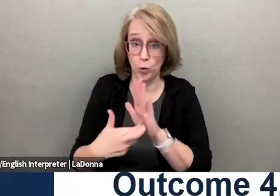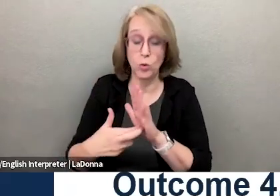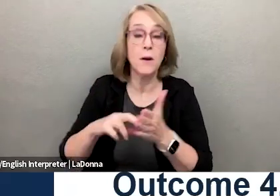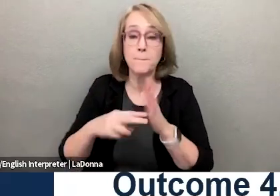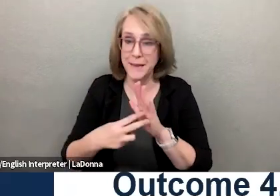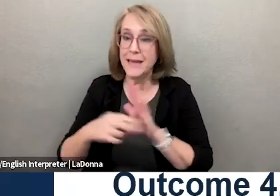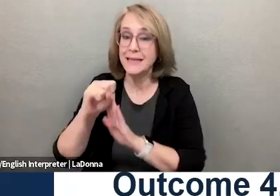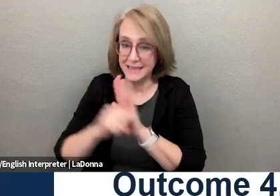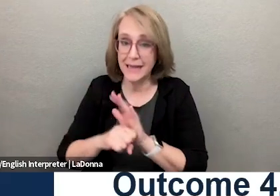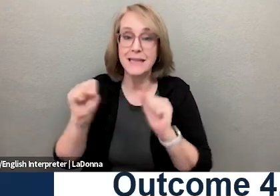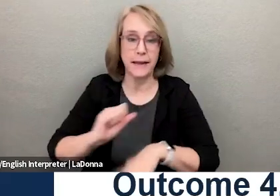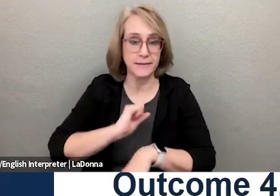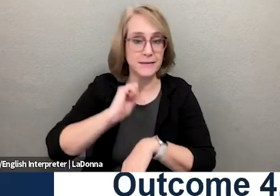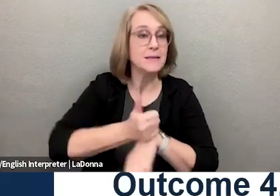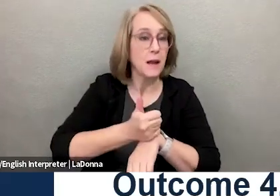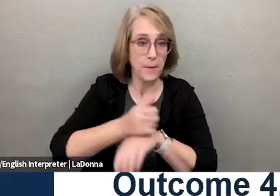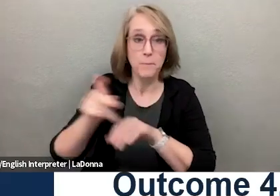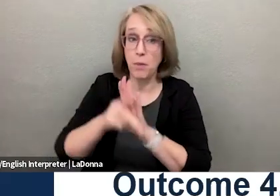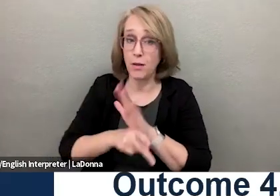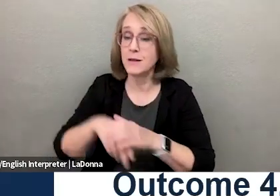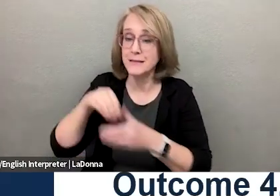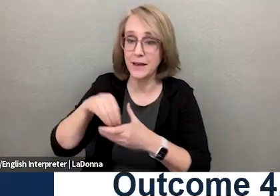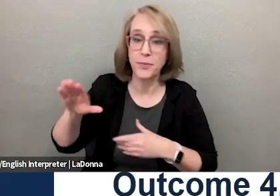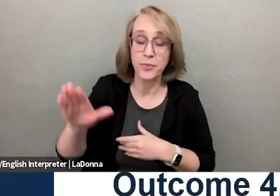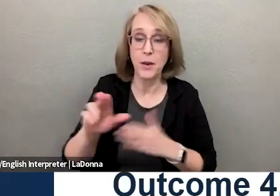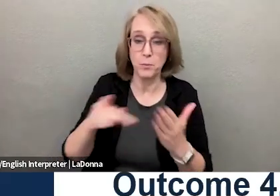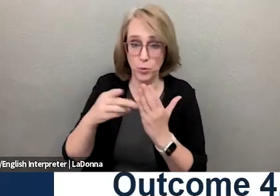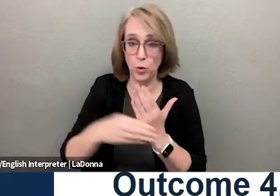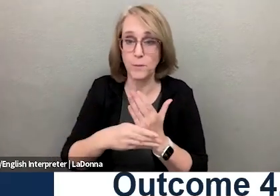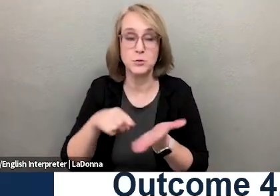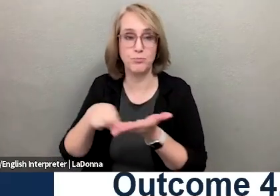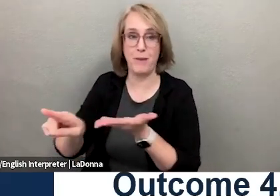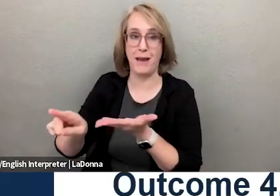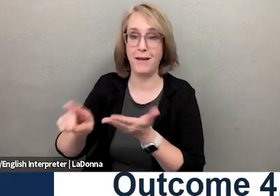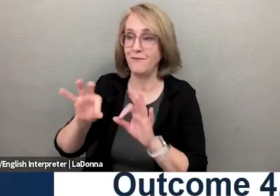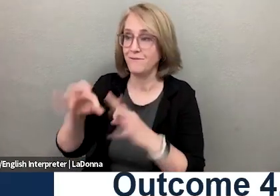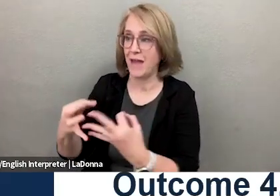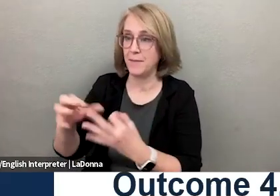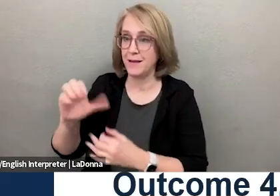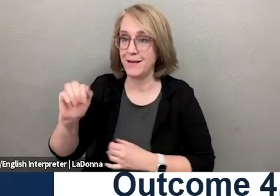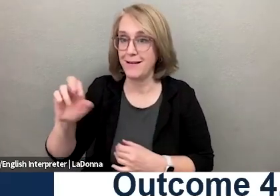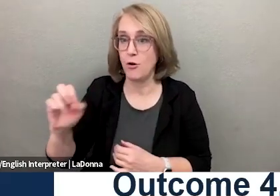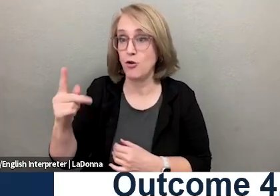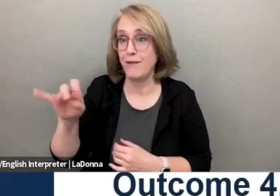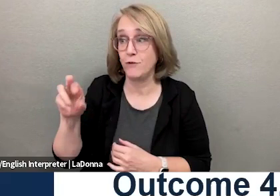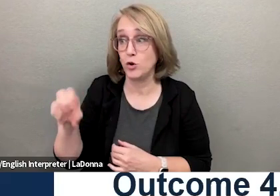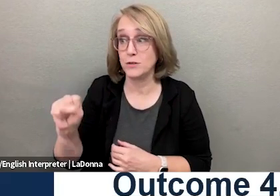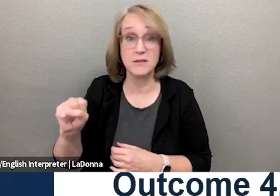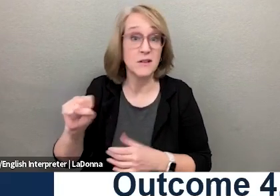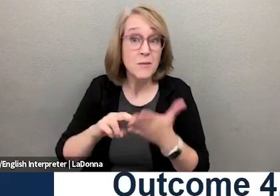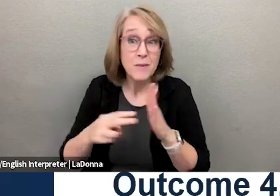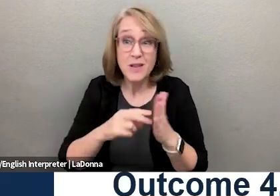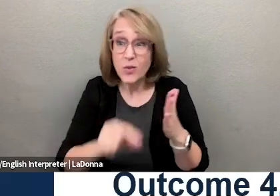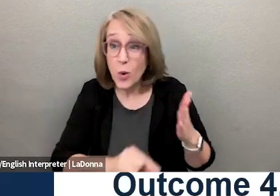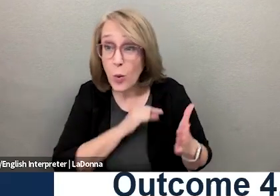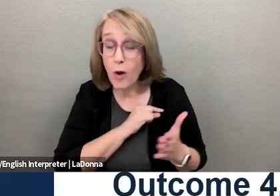to streamline and align policies within their HCBS programs. And this change could increase both the quality of efficiency of